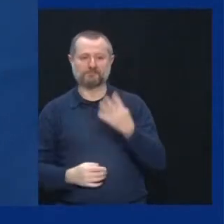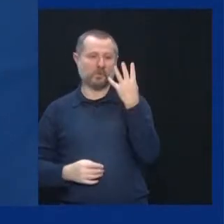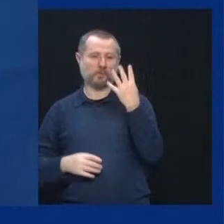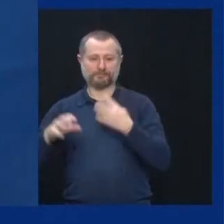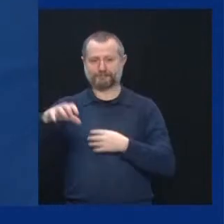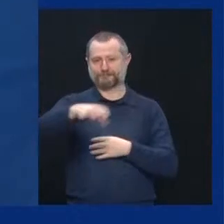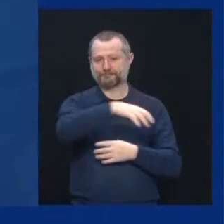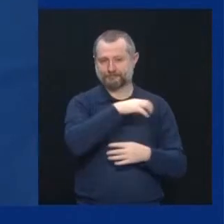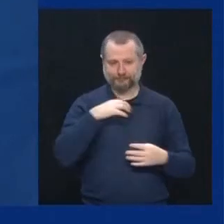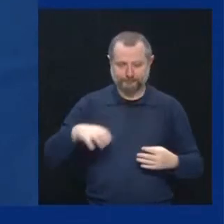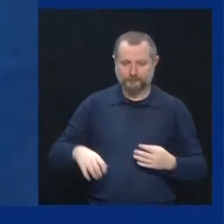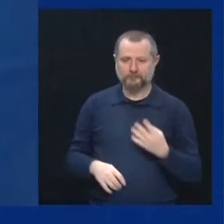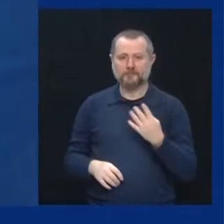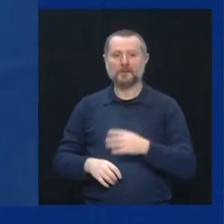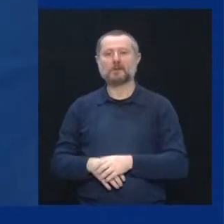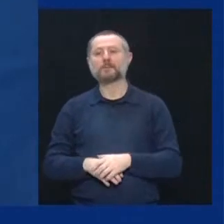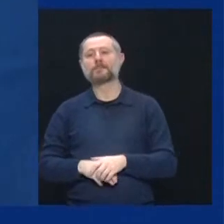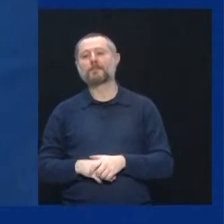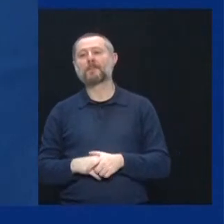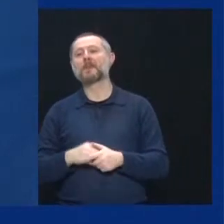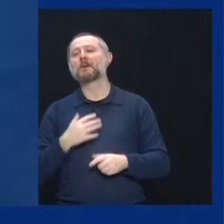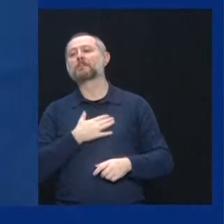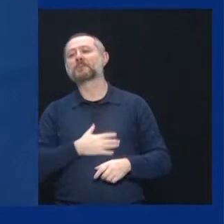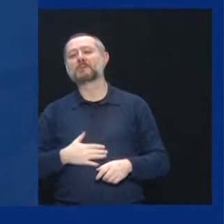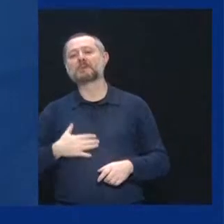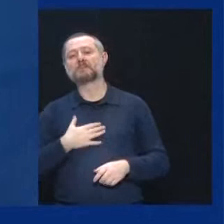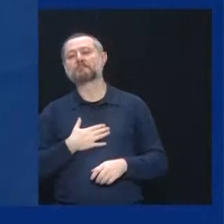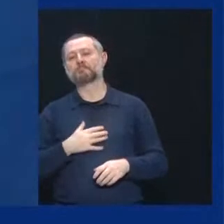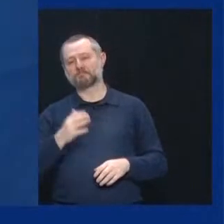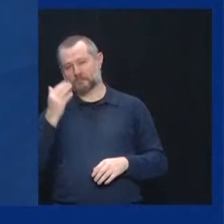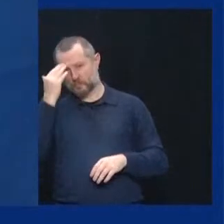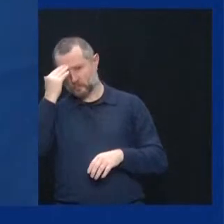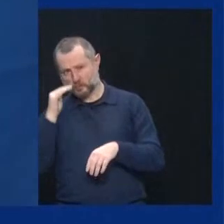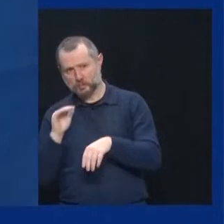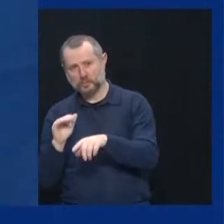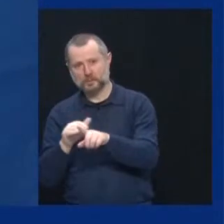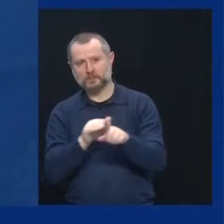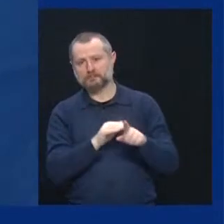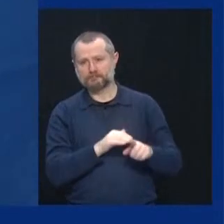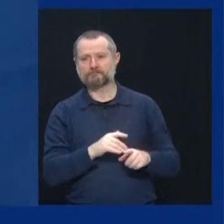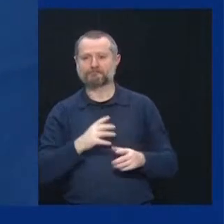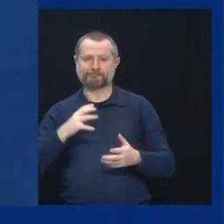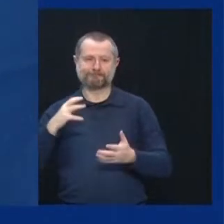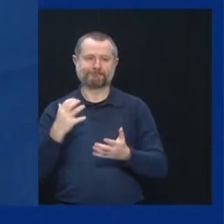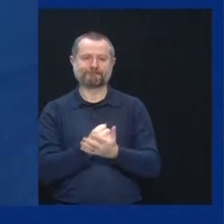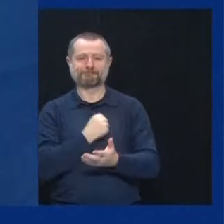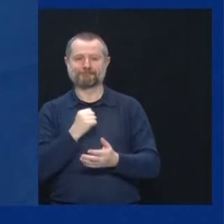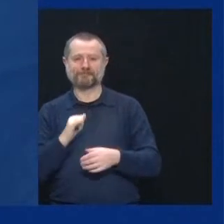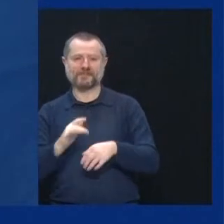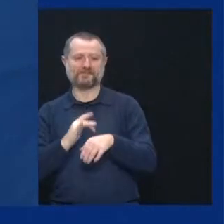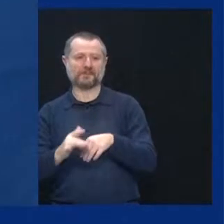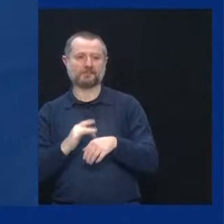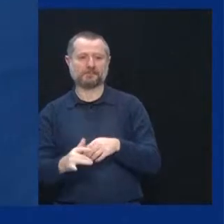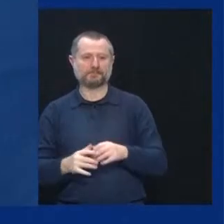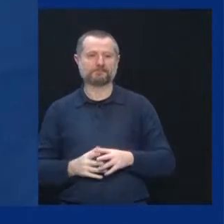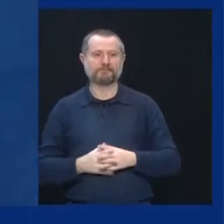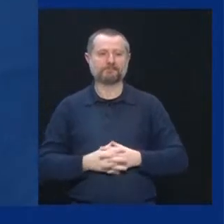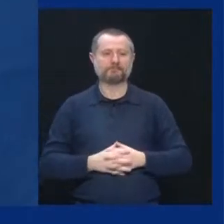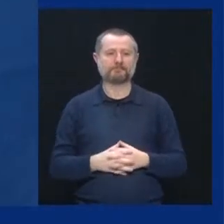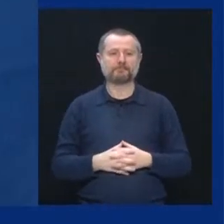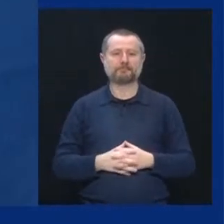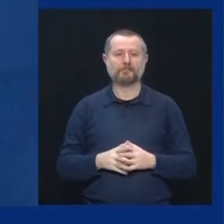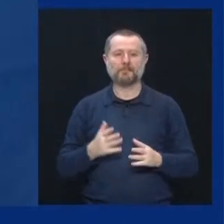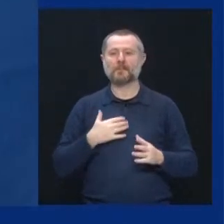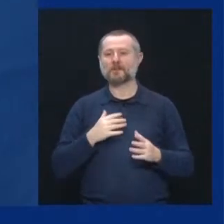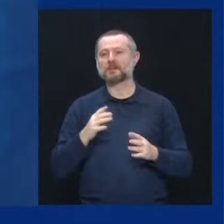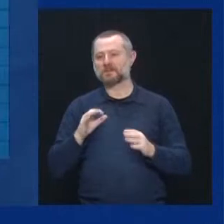So please be aware of that. Please take advantage of that. Please get the word out. And